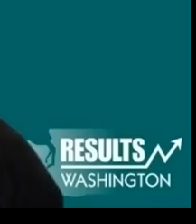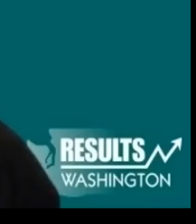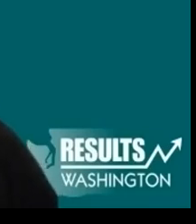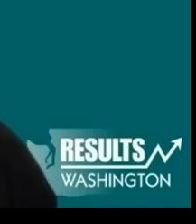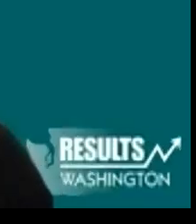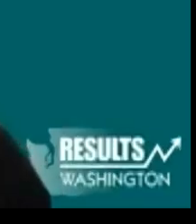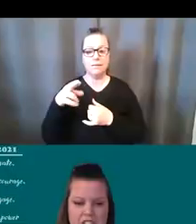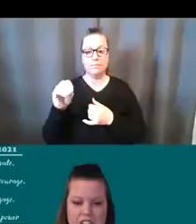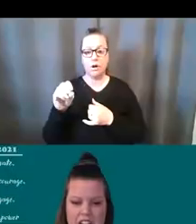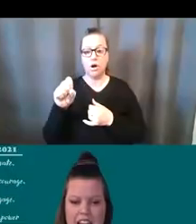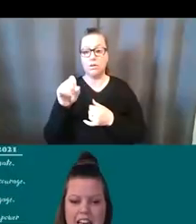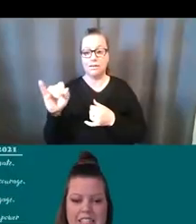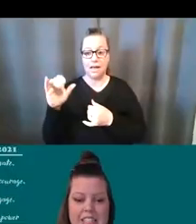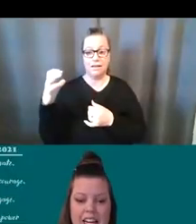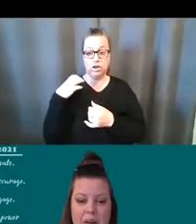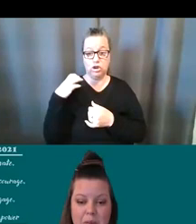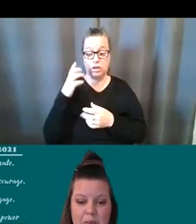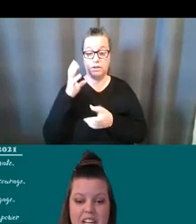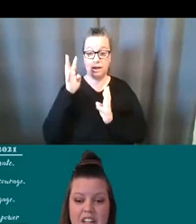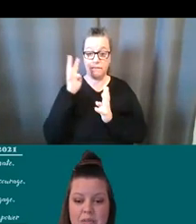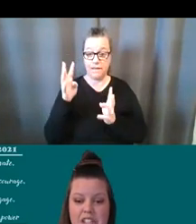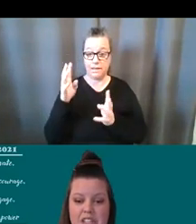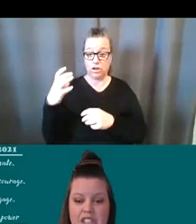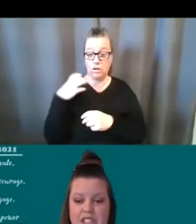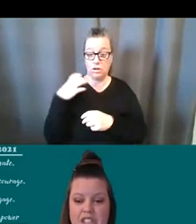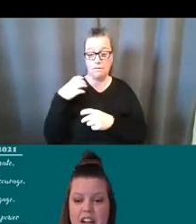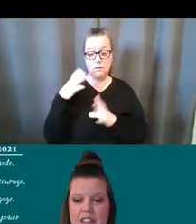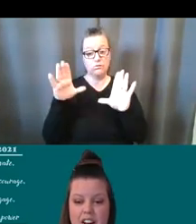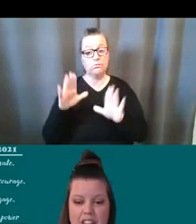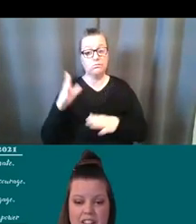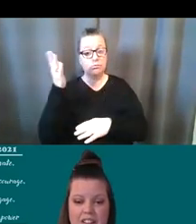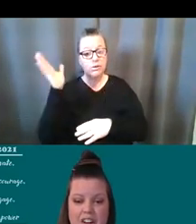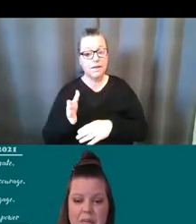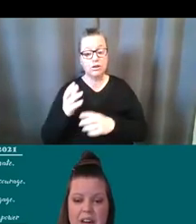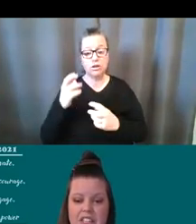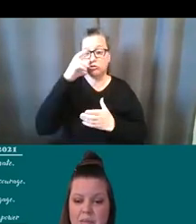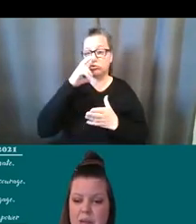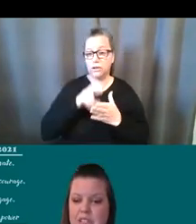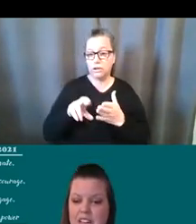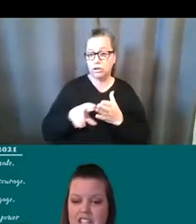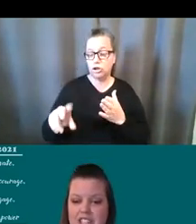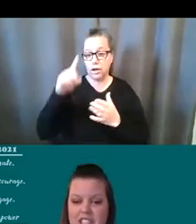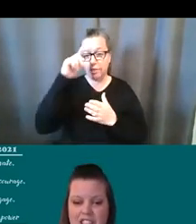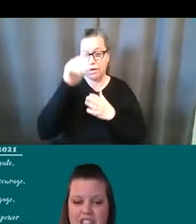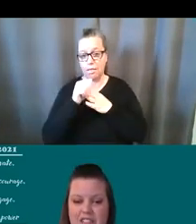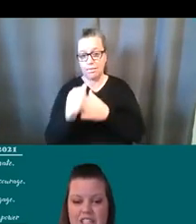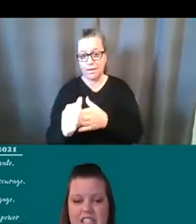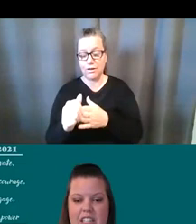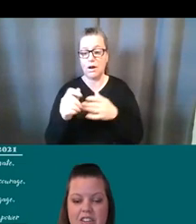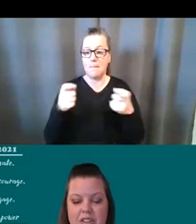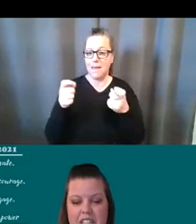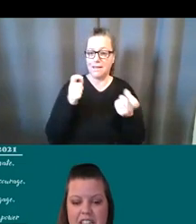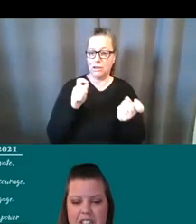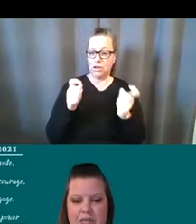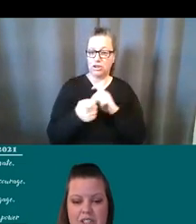Chief Innovation Officer and is a dynamic presenter, researcher, and thought leader on managing the people side of change initiatives to